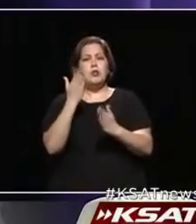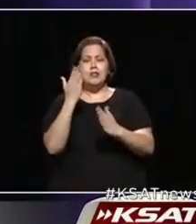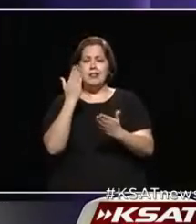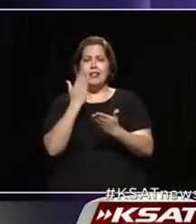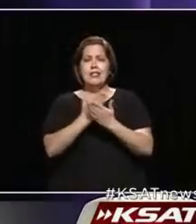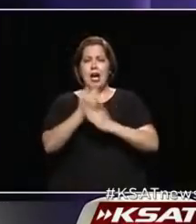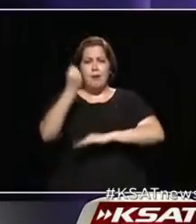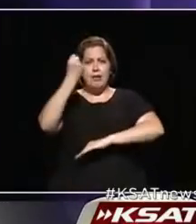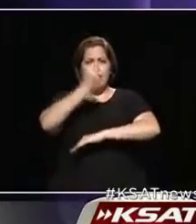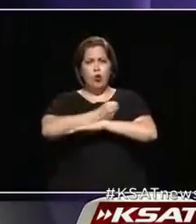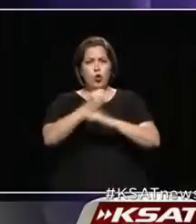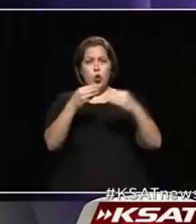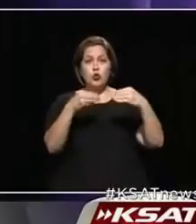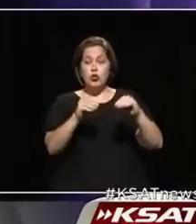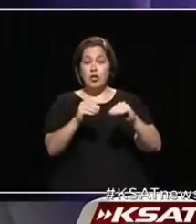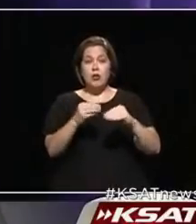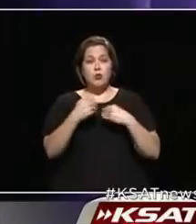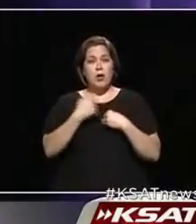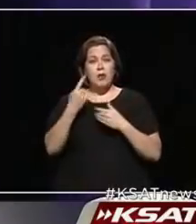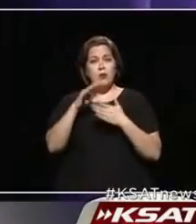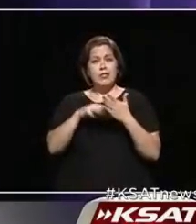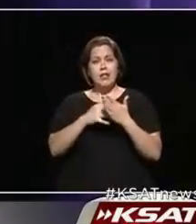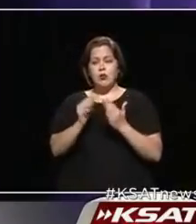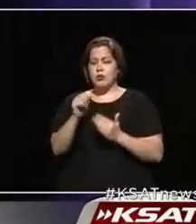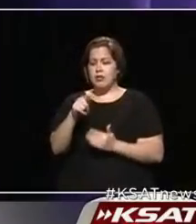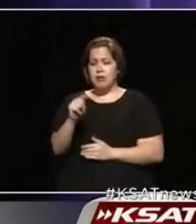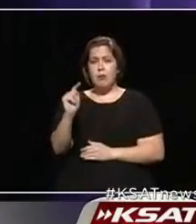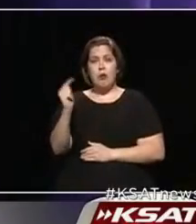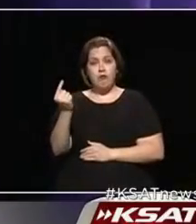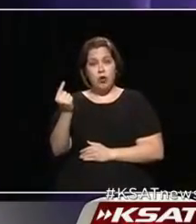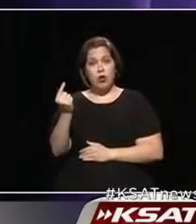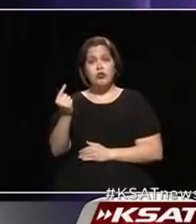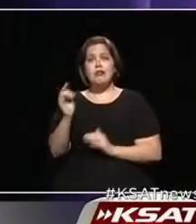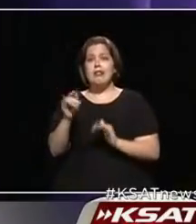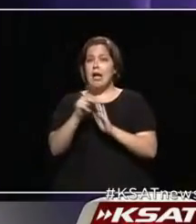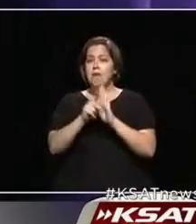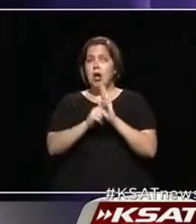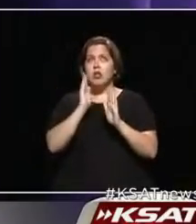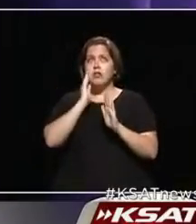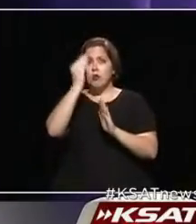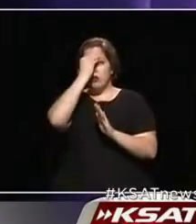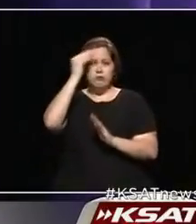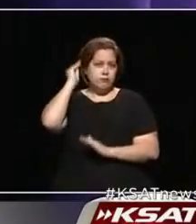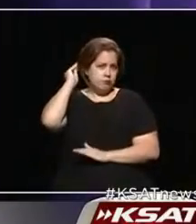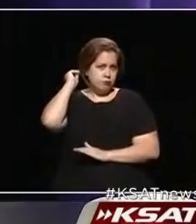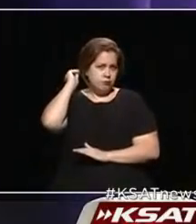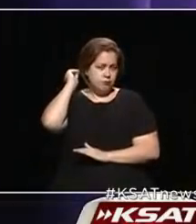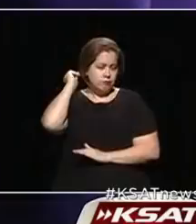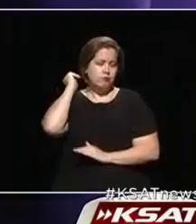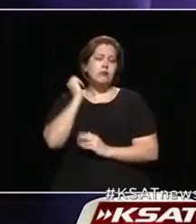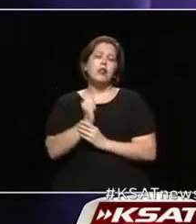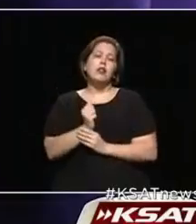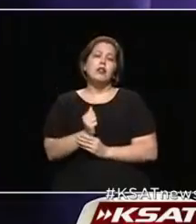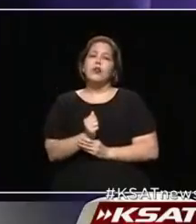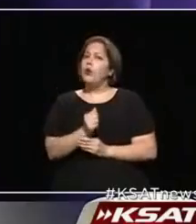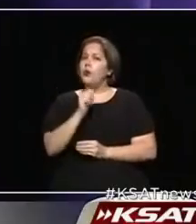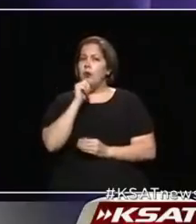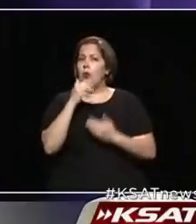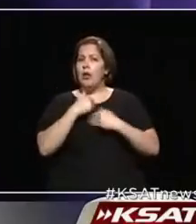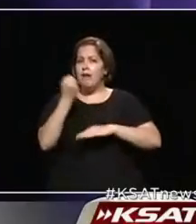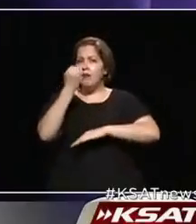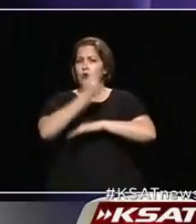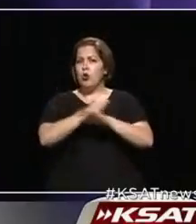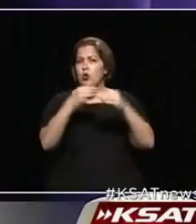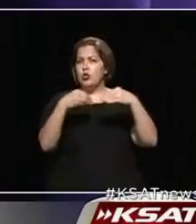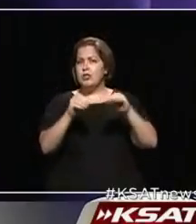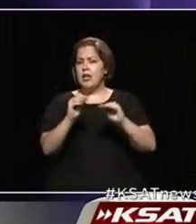sales. There was one scheduled for September the 1st. We'll keep that policy in line. not having the foreclosure sale